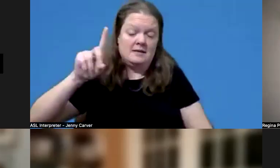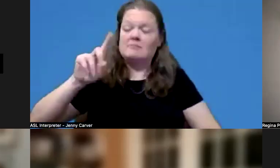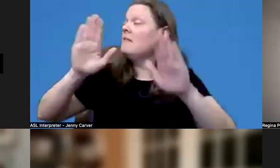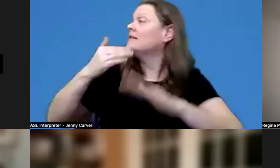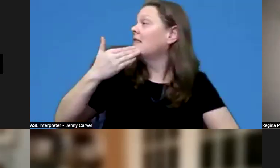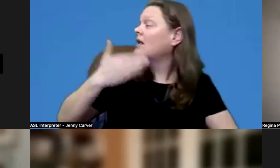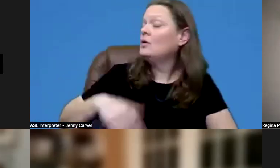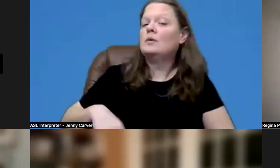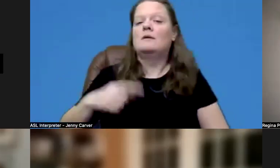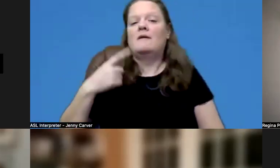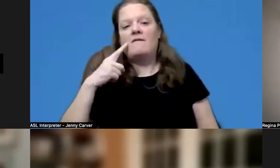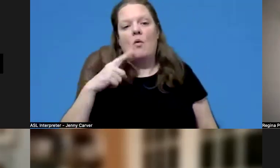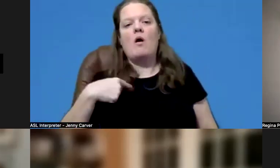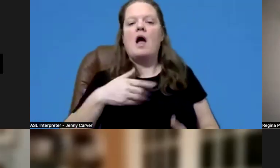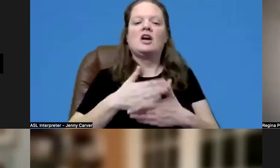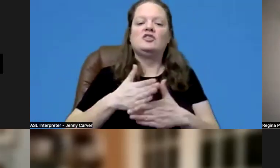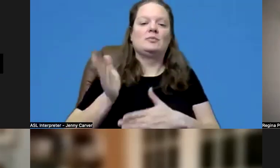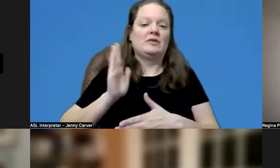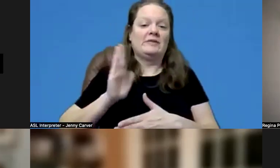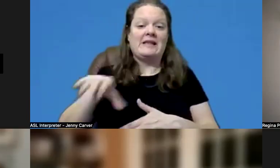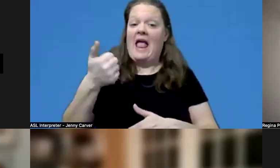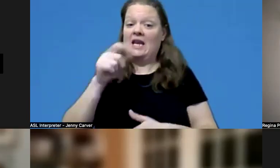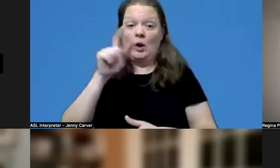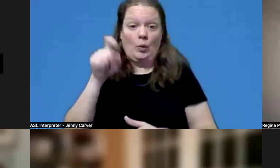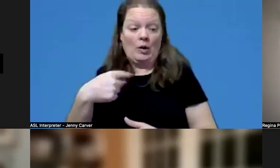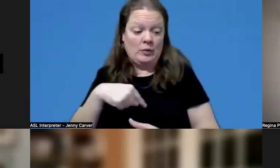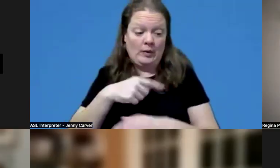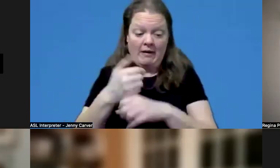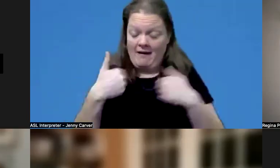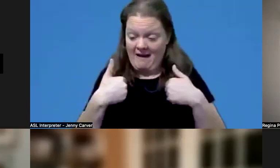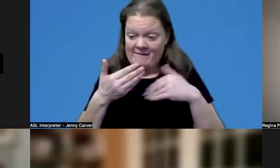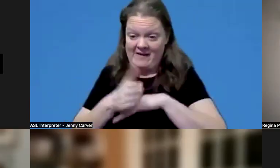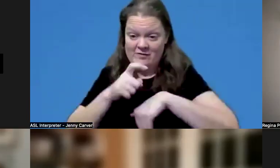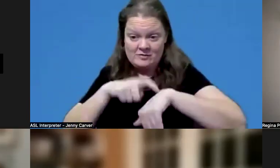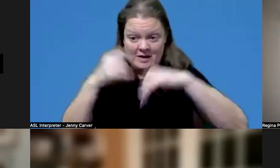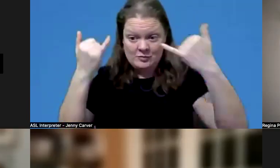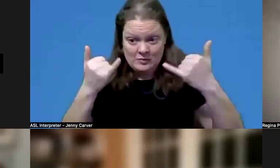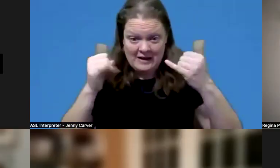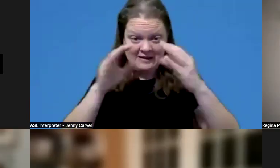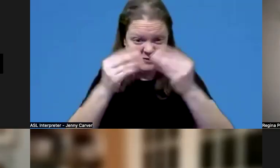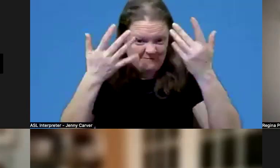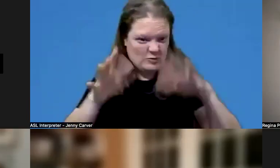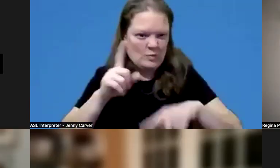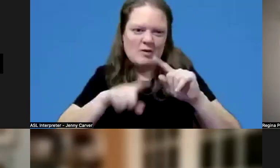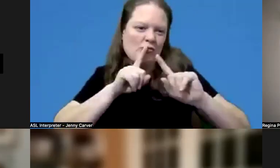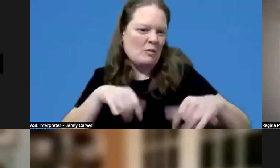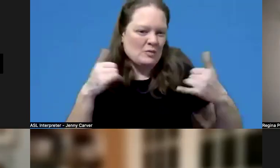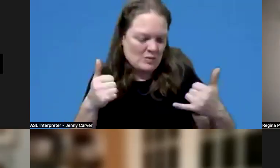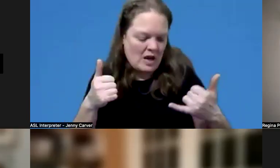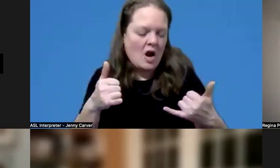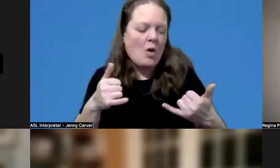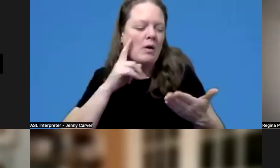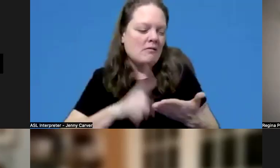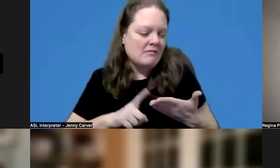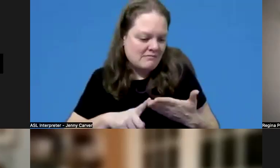you. So as I shared earlier, any questions that we get after our time today or that we can't respond to, we'll look